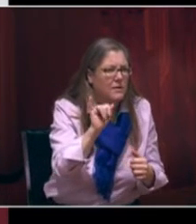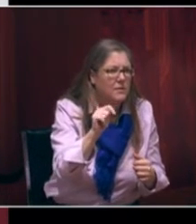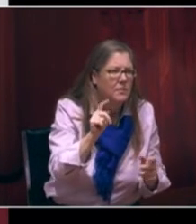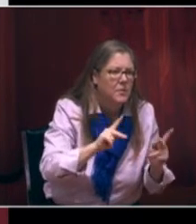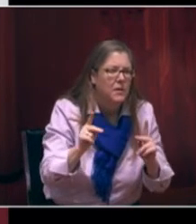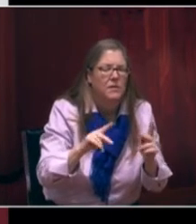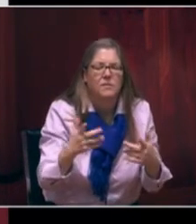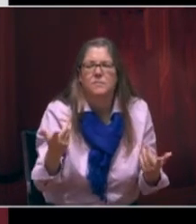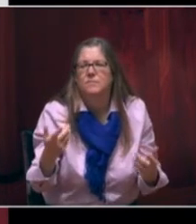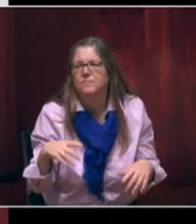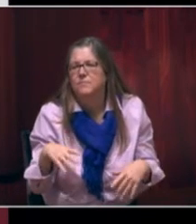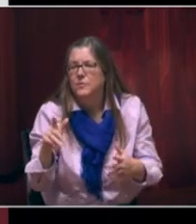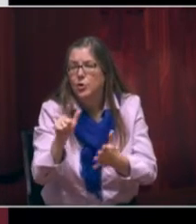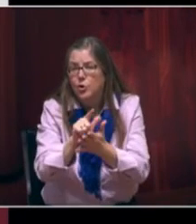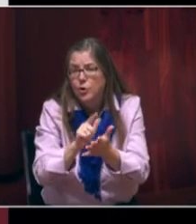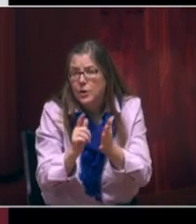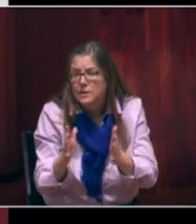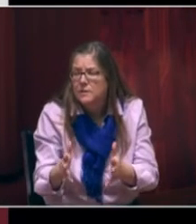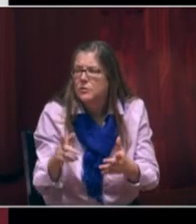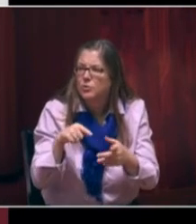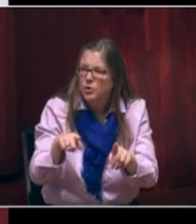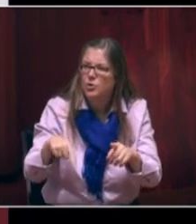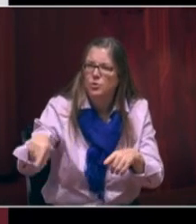take this and answer the questions.